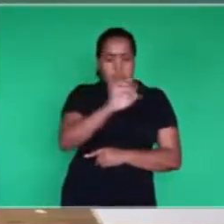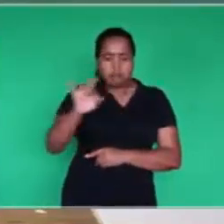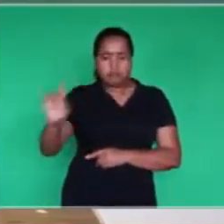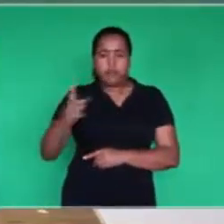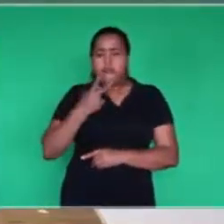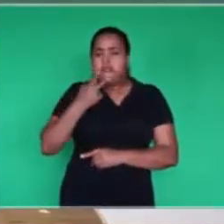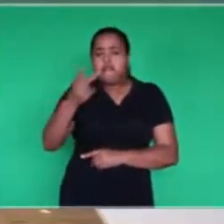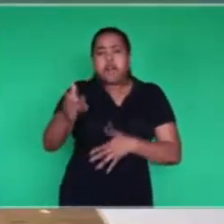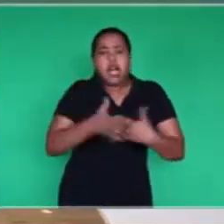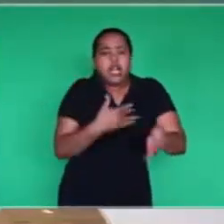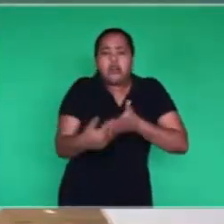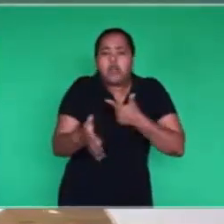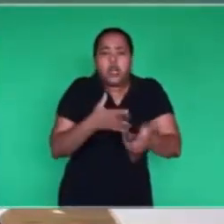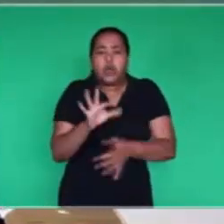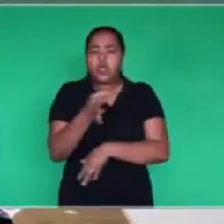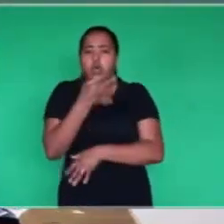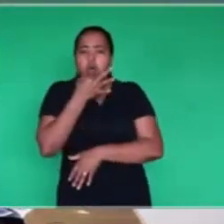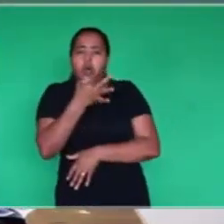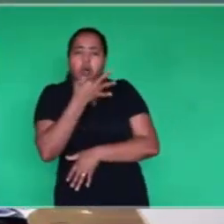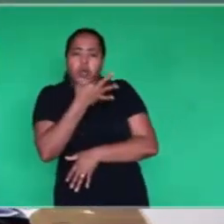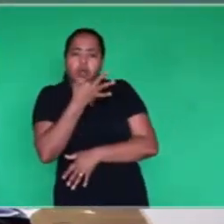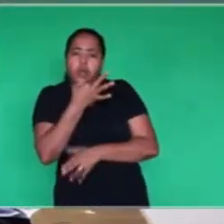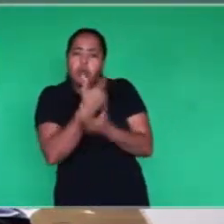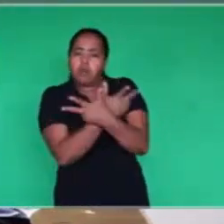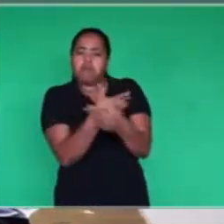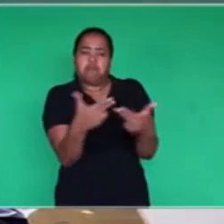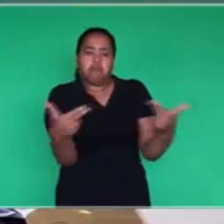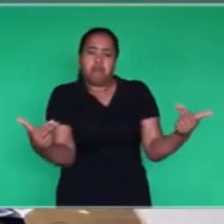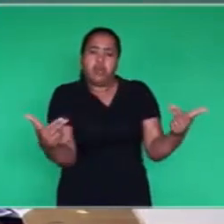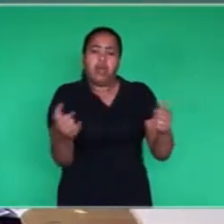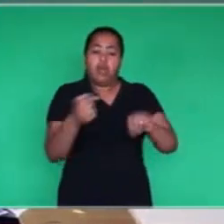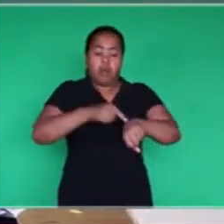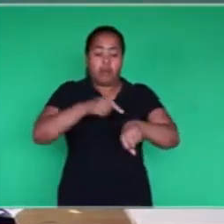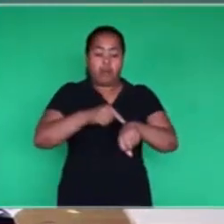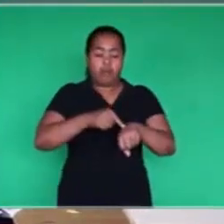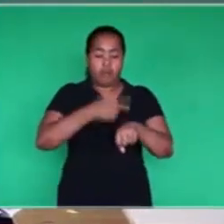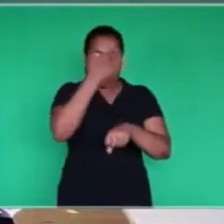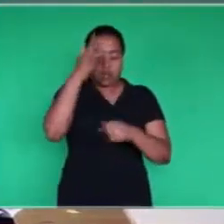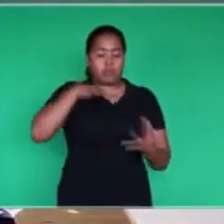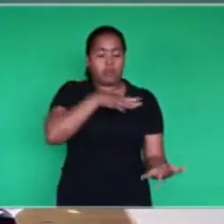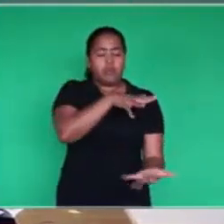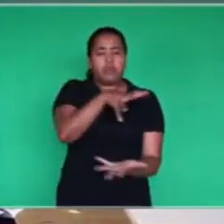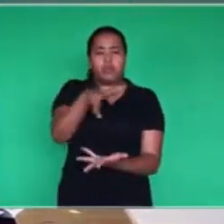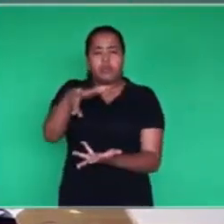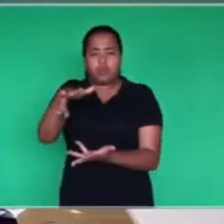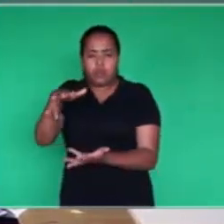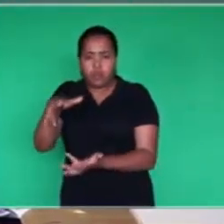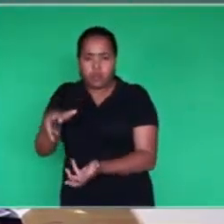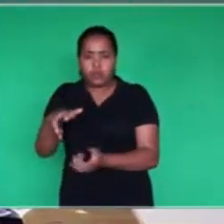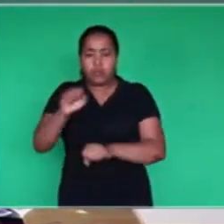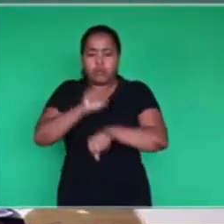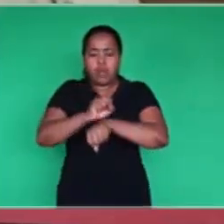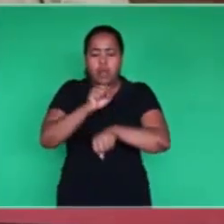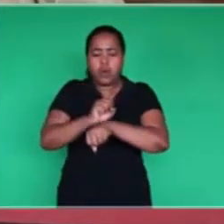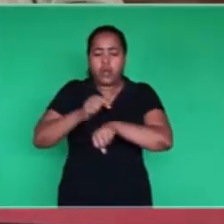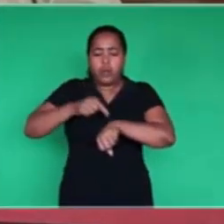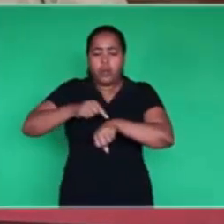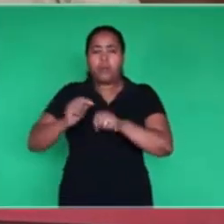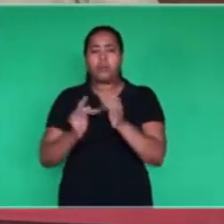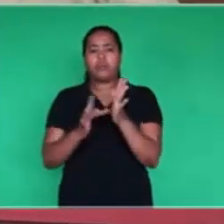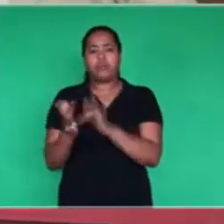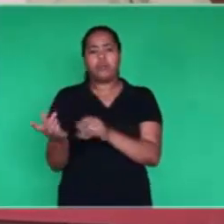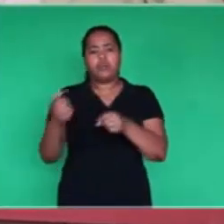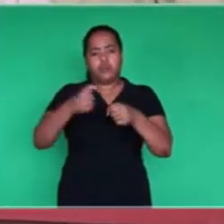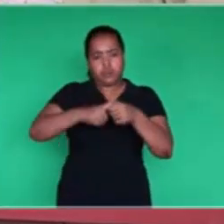that the Israelites will be the protagonists in this battle. They will have part in this. The